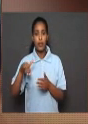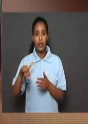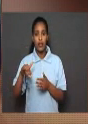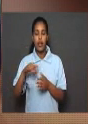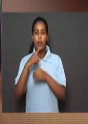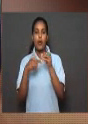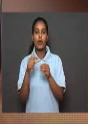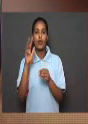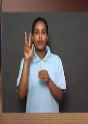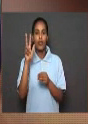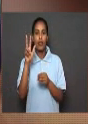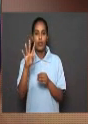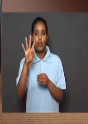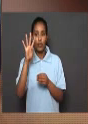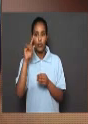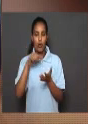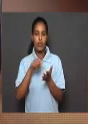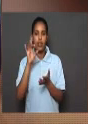at about 4.8.